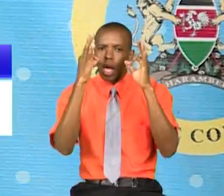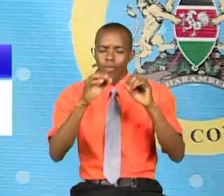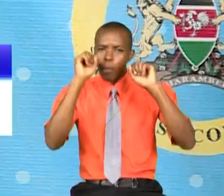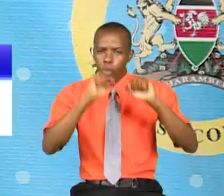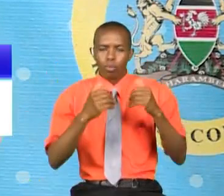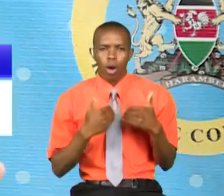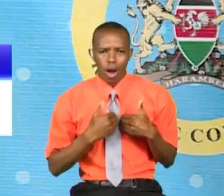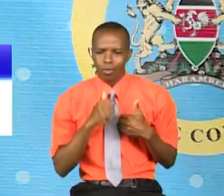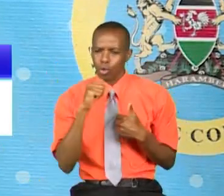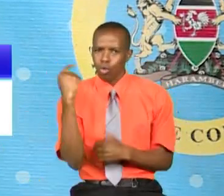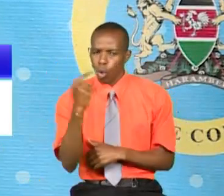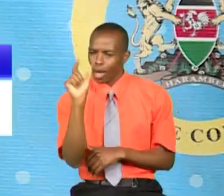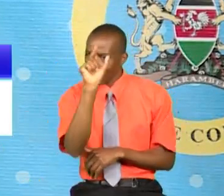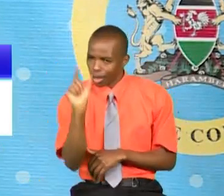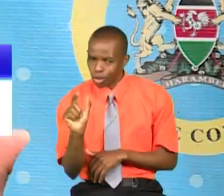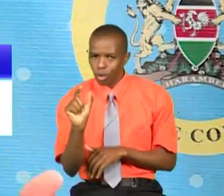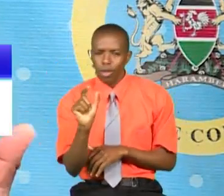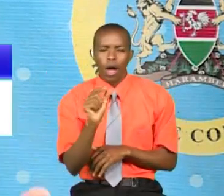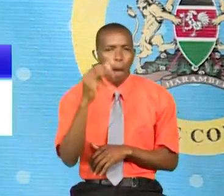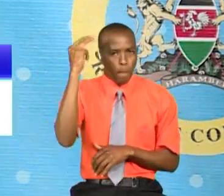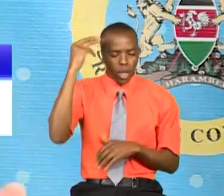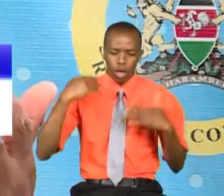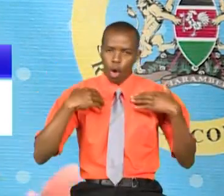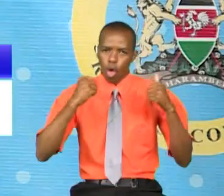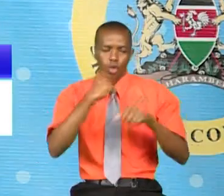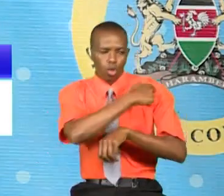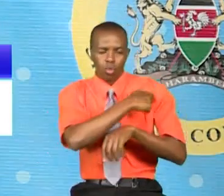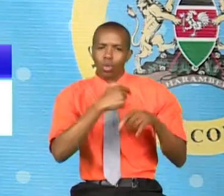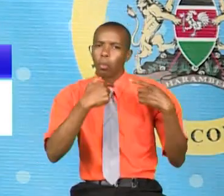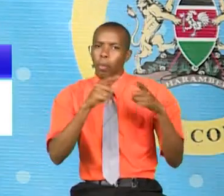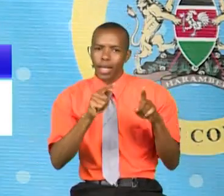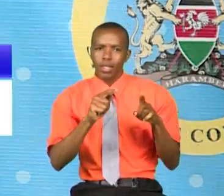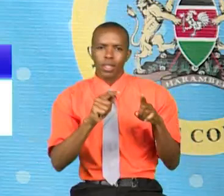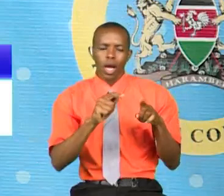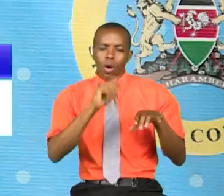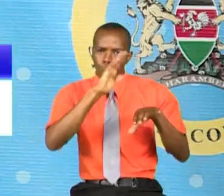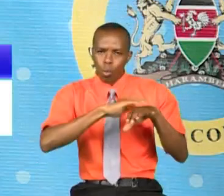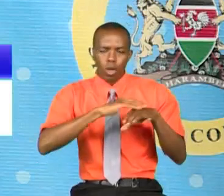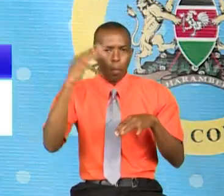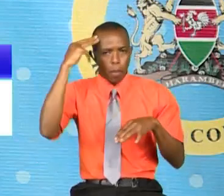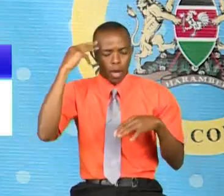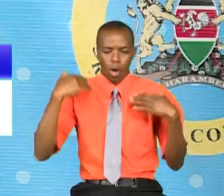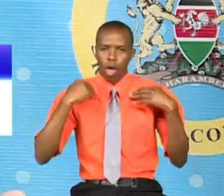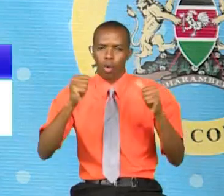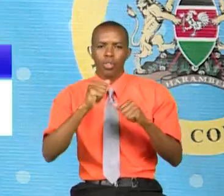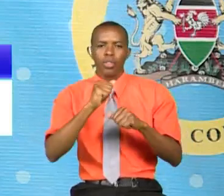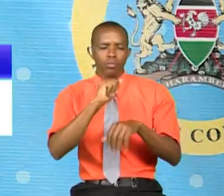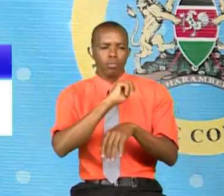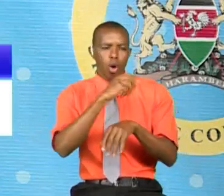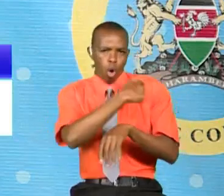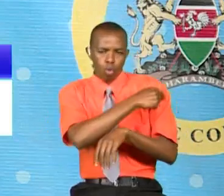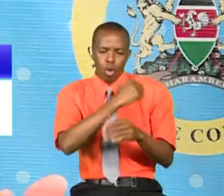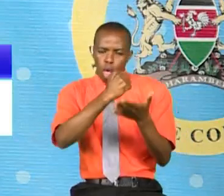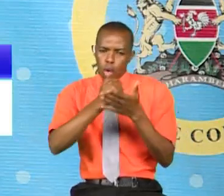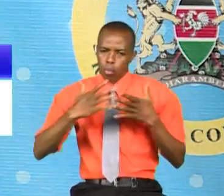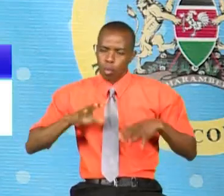create not just a regional mental health facility, but indeed a global standard mental health facility that can assist people not only